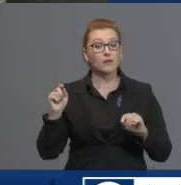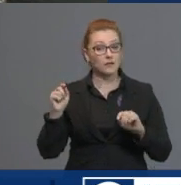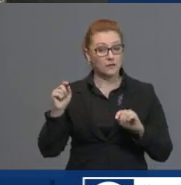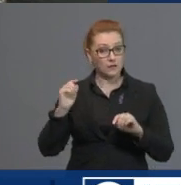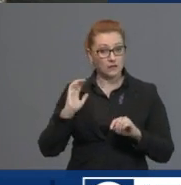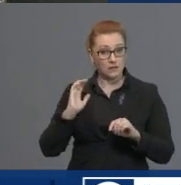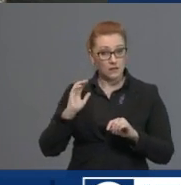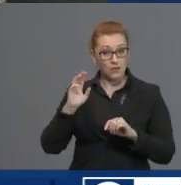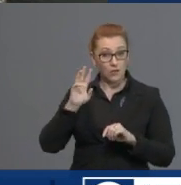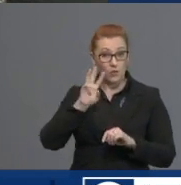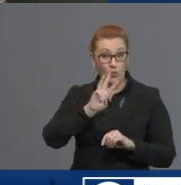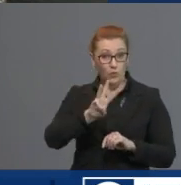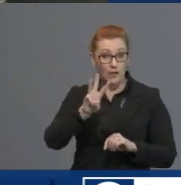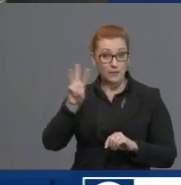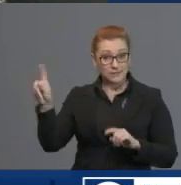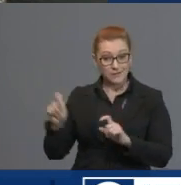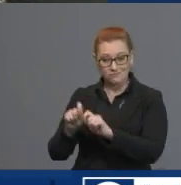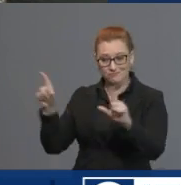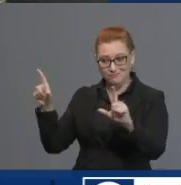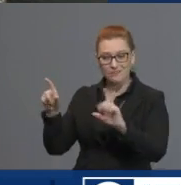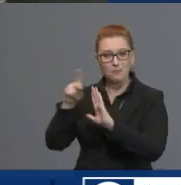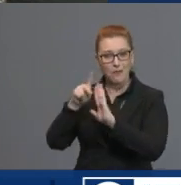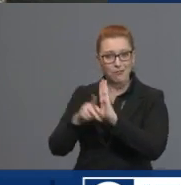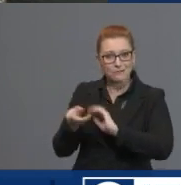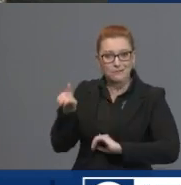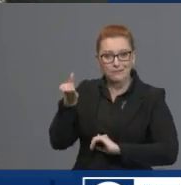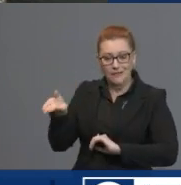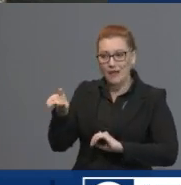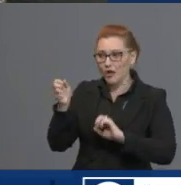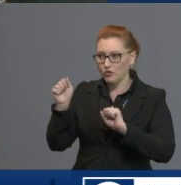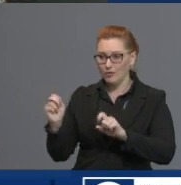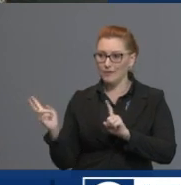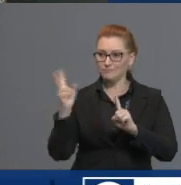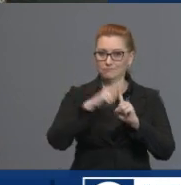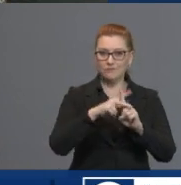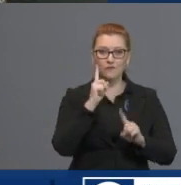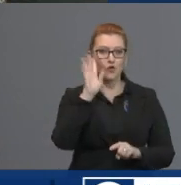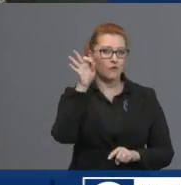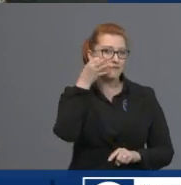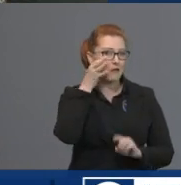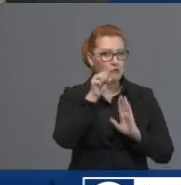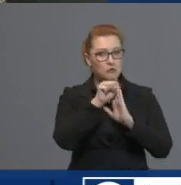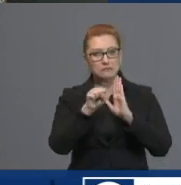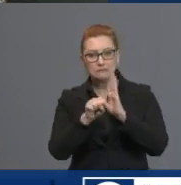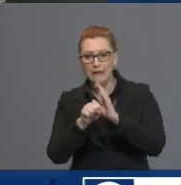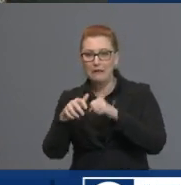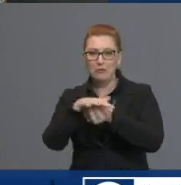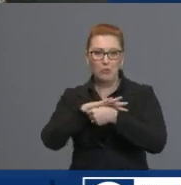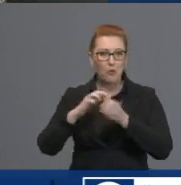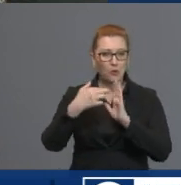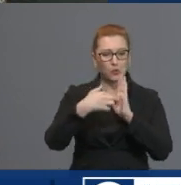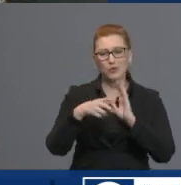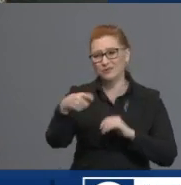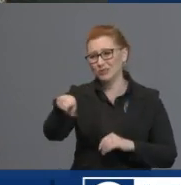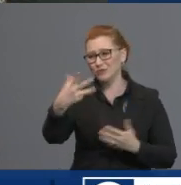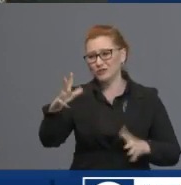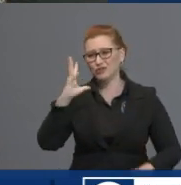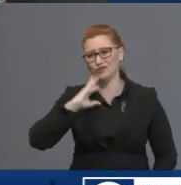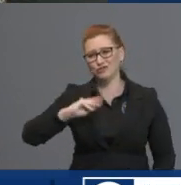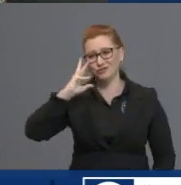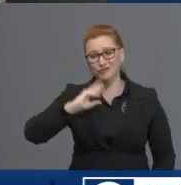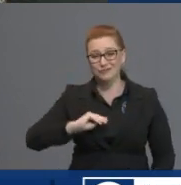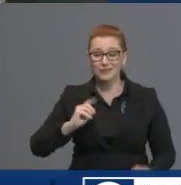our website that you can put forward in accordance with federal, state, and local regulations. You know the drill.